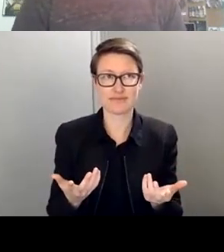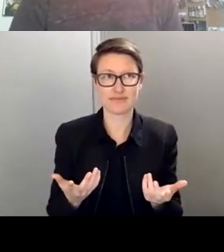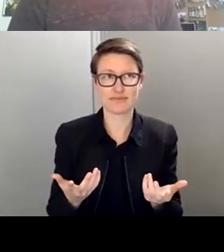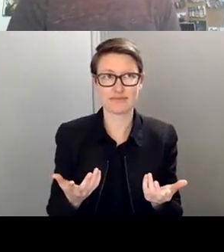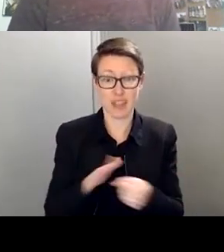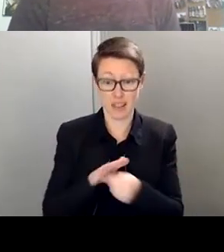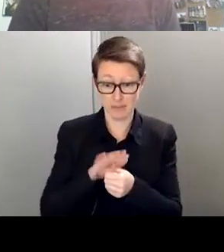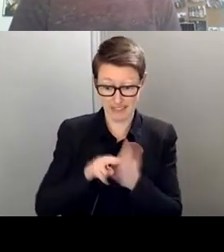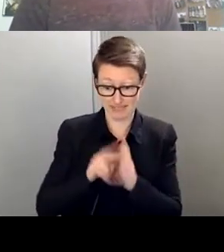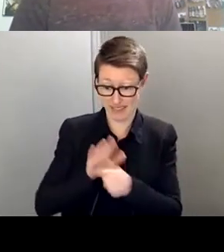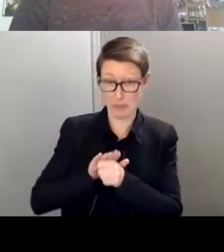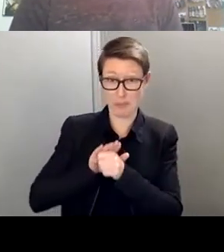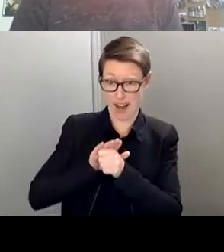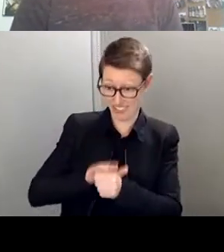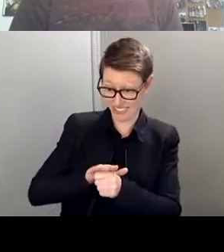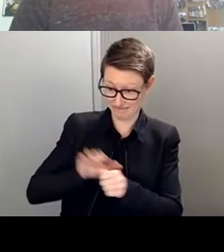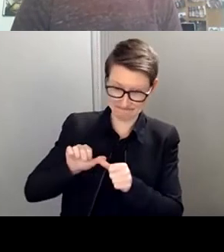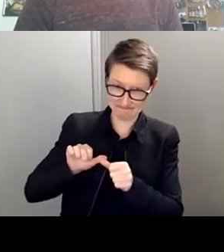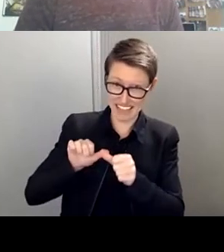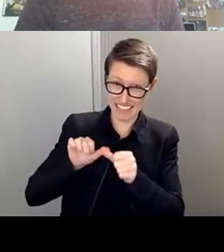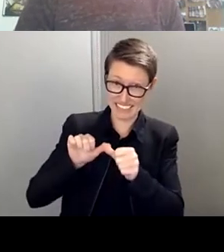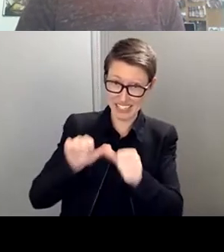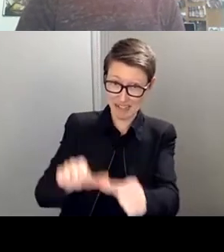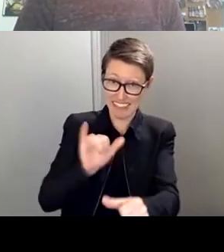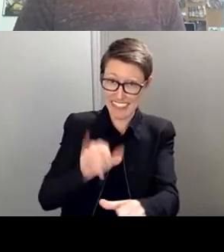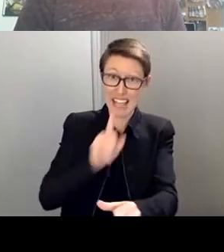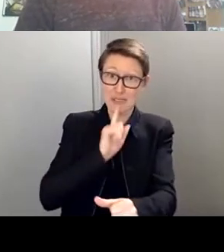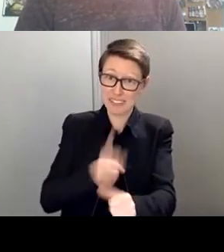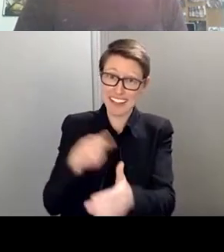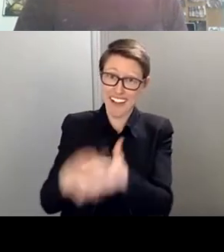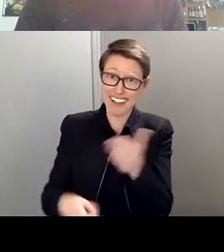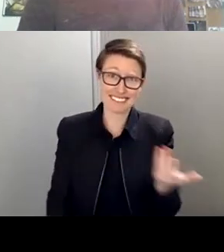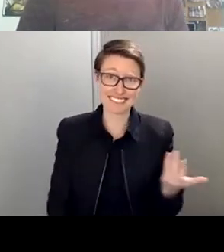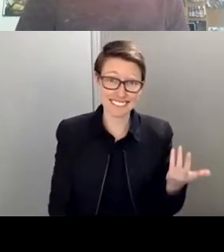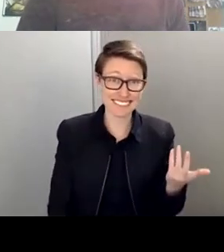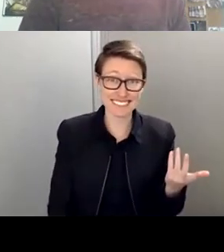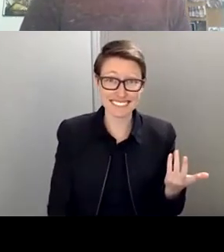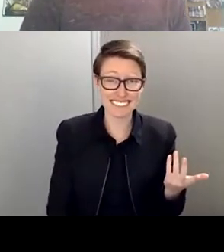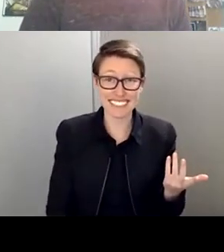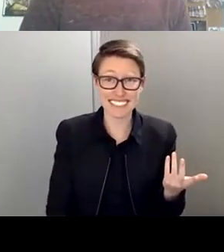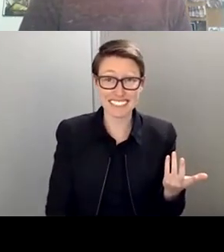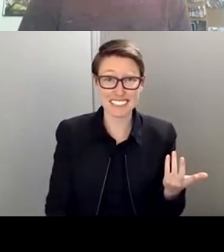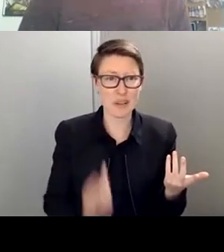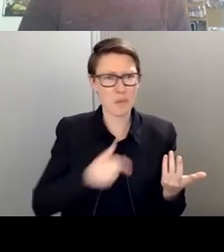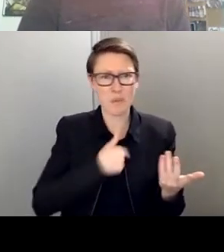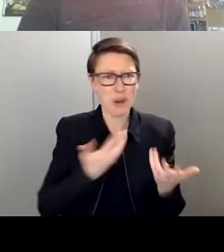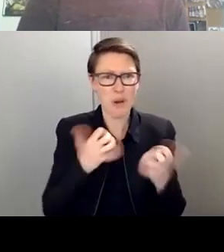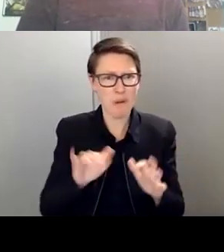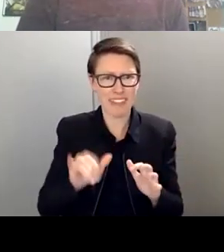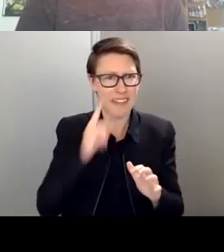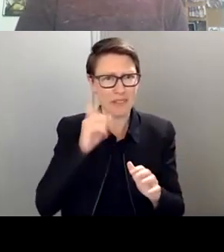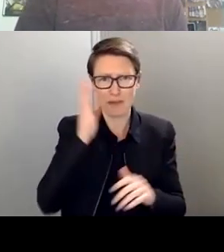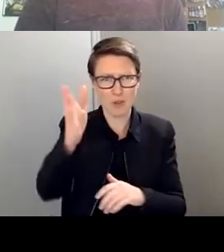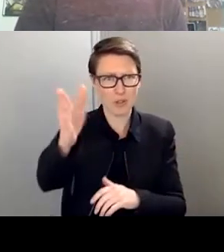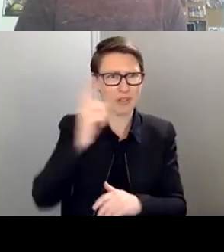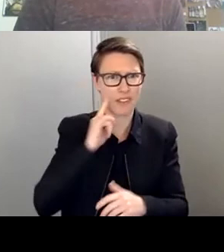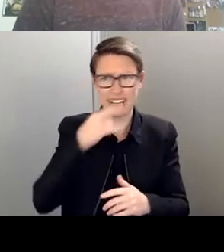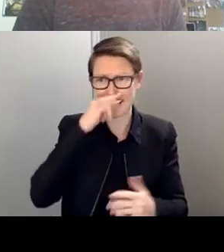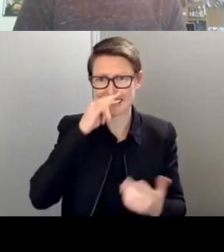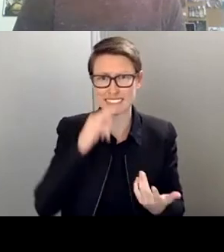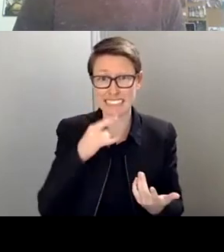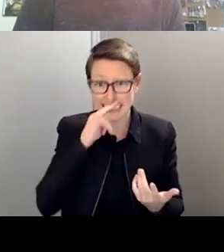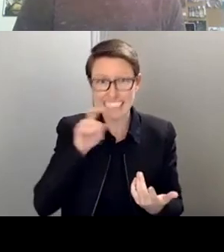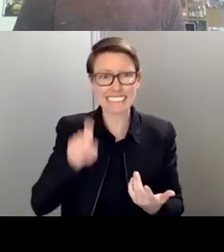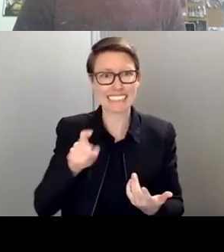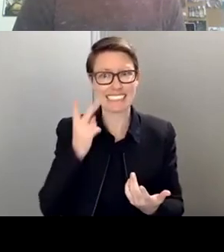oppression will continue. I don't know, that's the real cost. And I don't think any of us want that for the future for our kids. I think kids need to